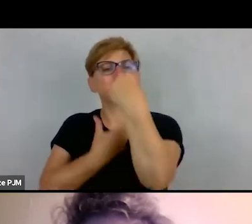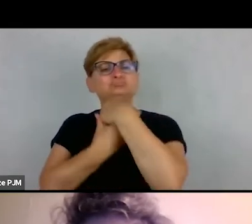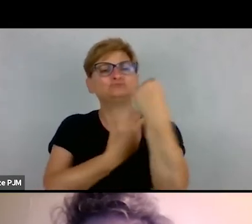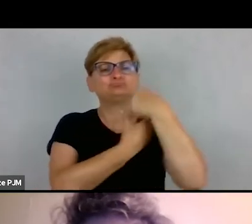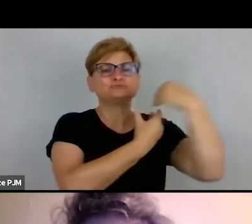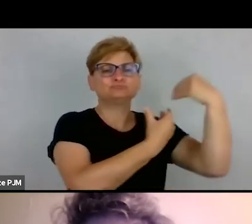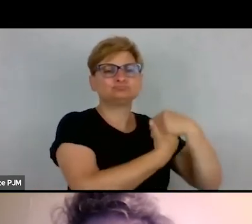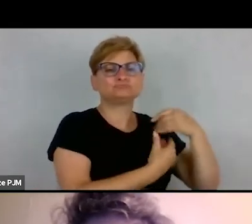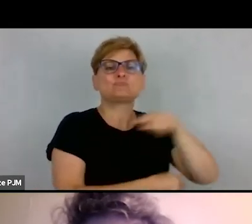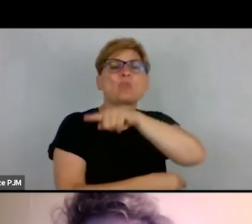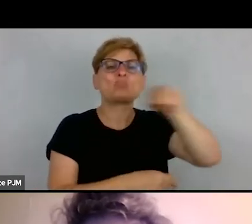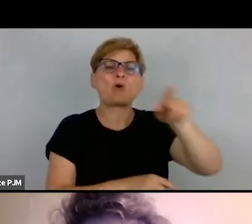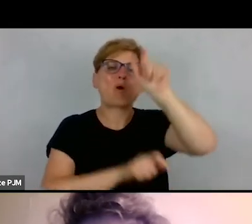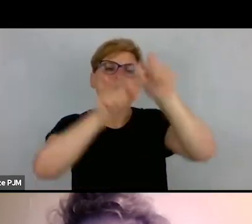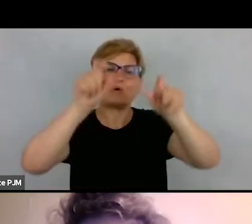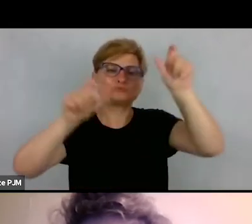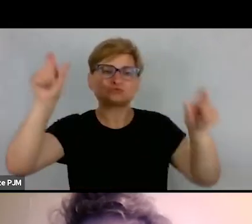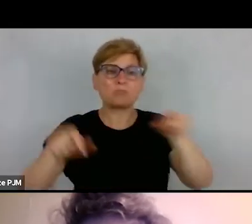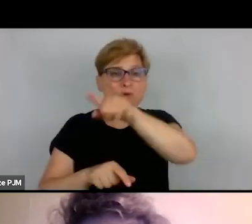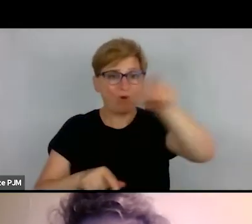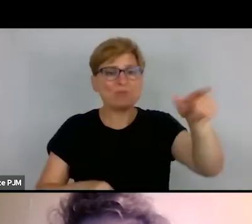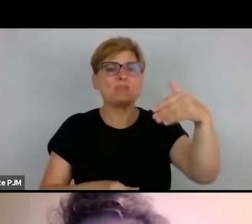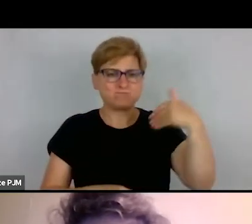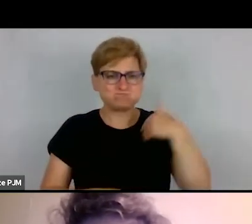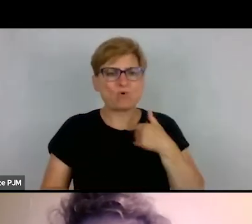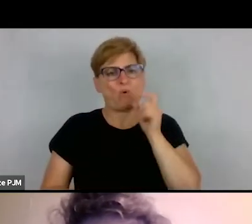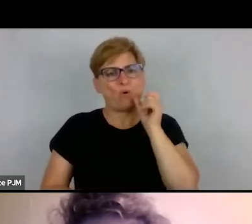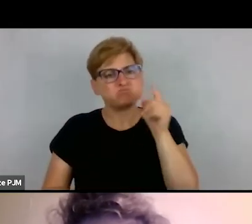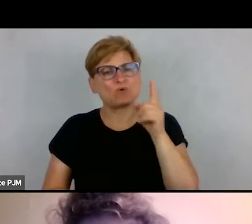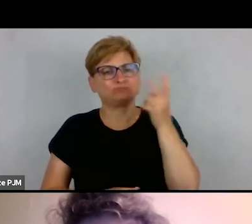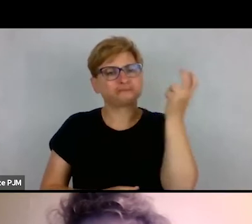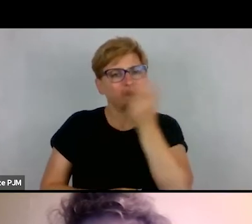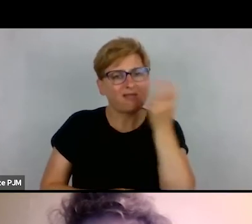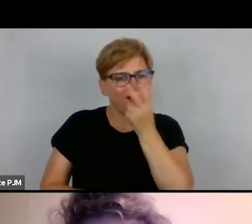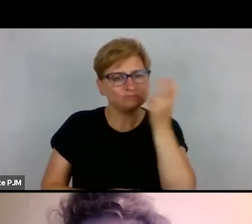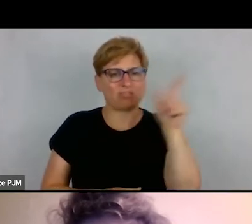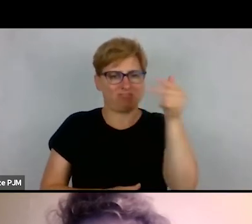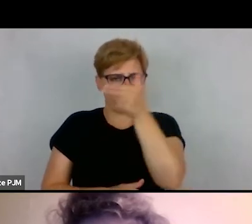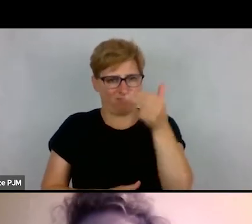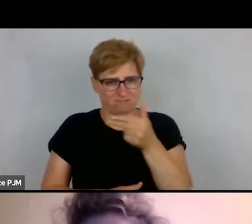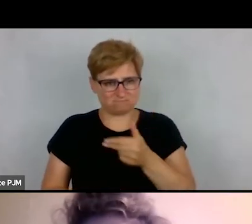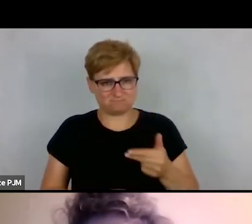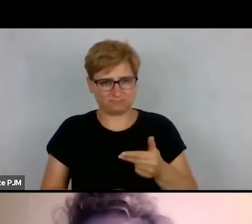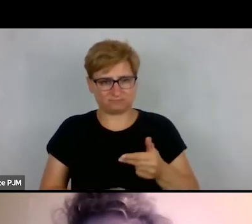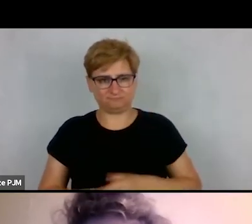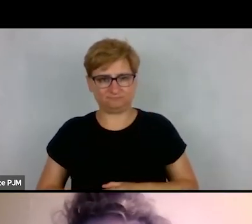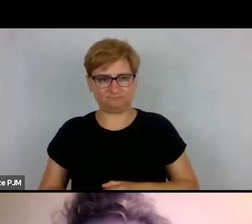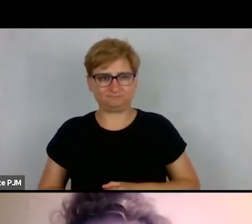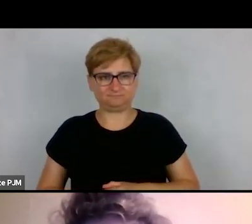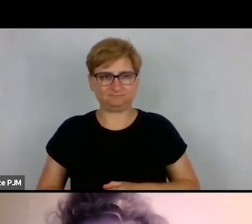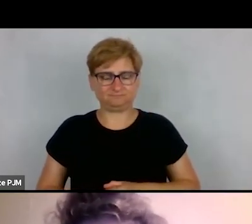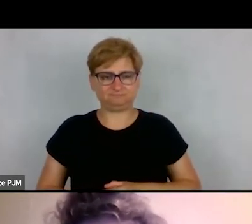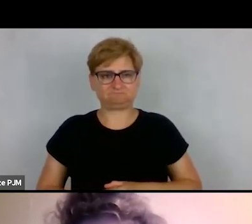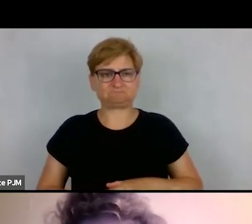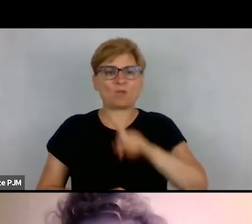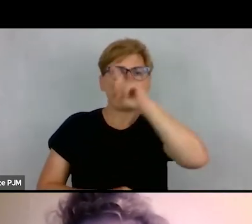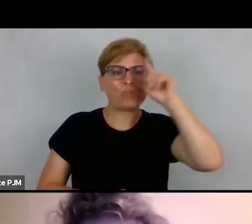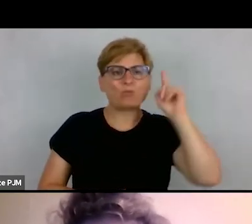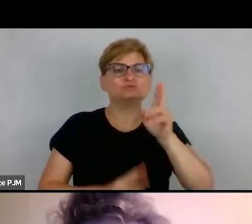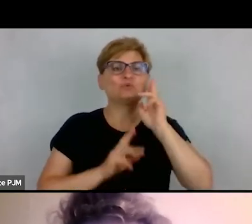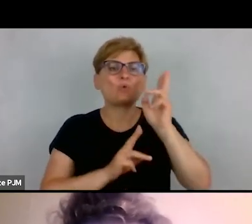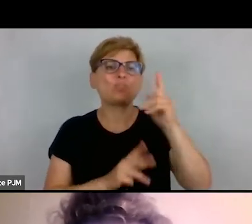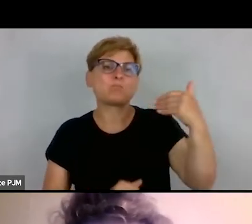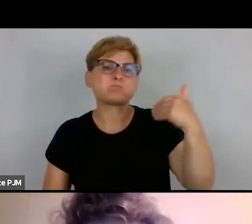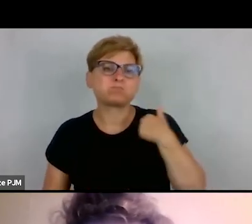is a battered women shelter. Those people can help identify the men who are supporting them, and we bring those